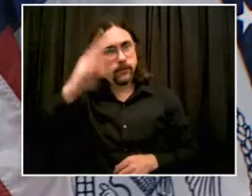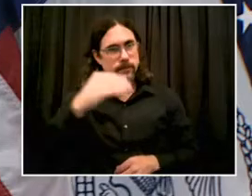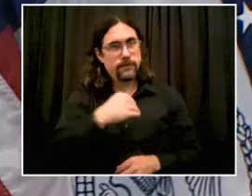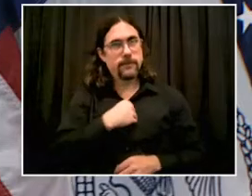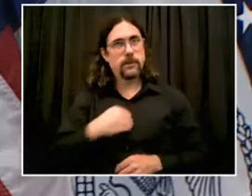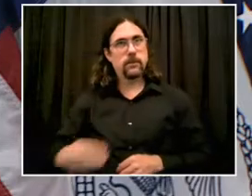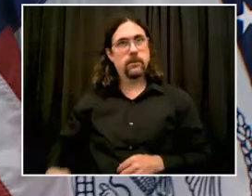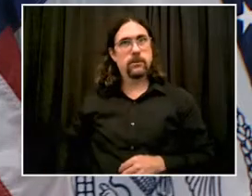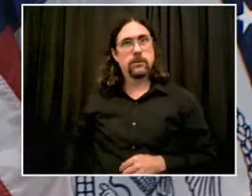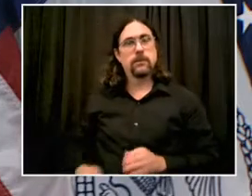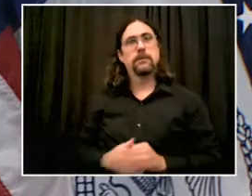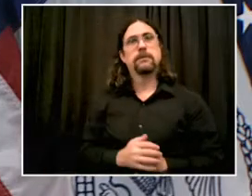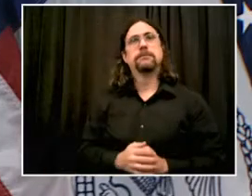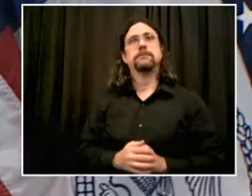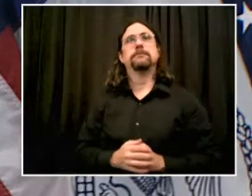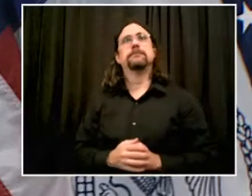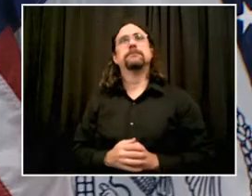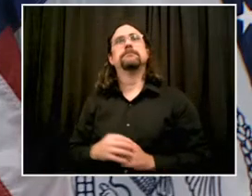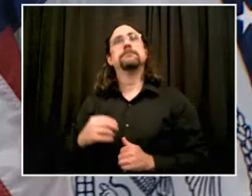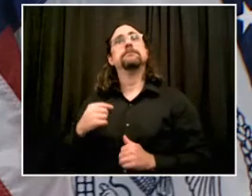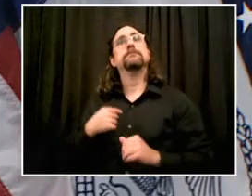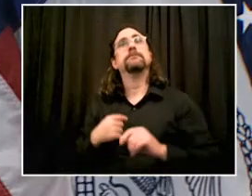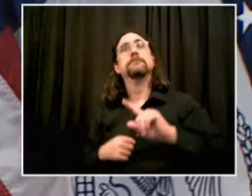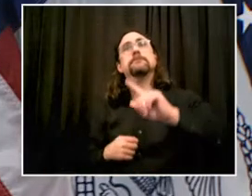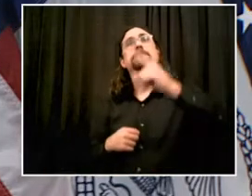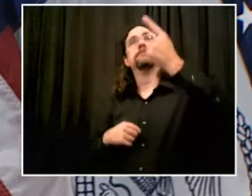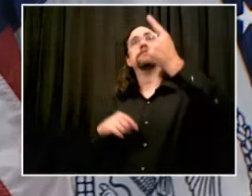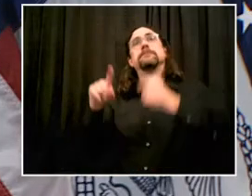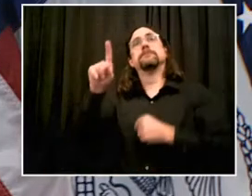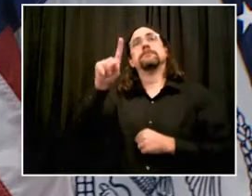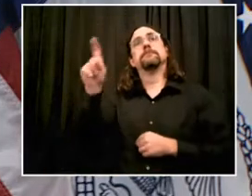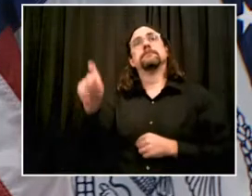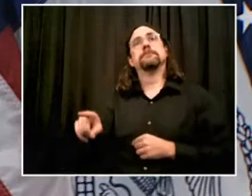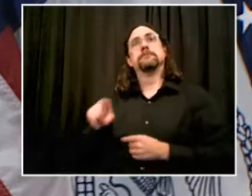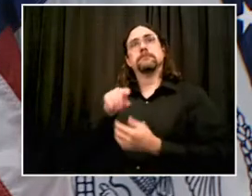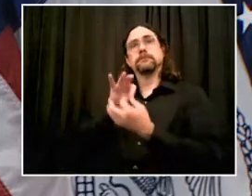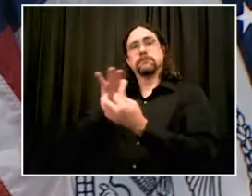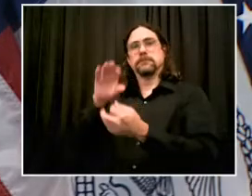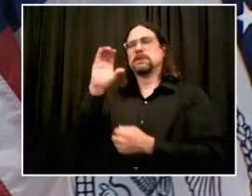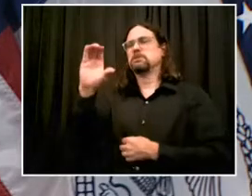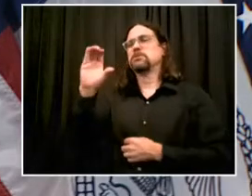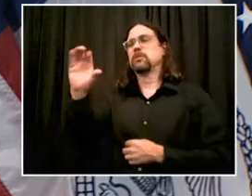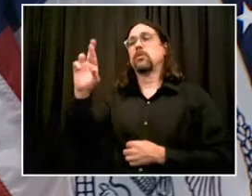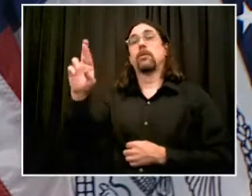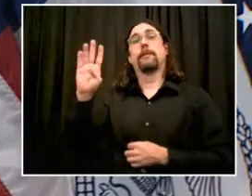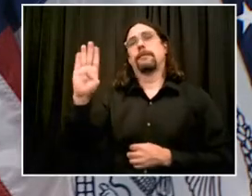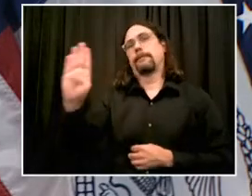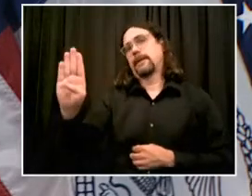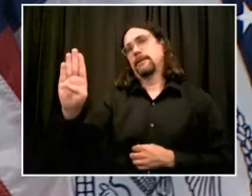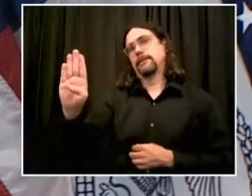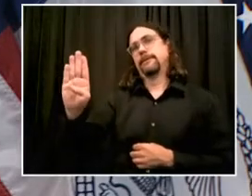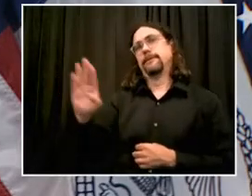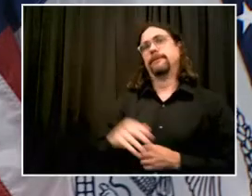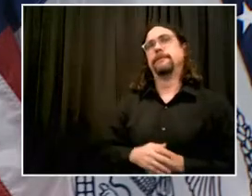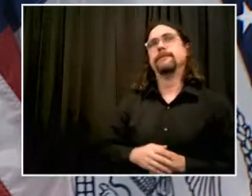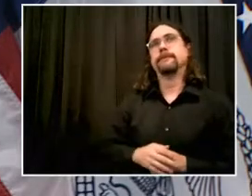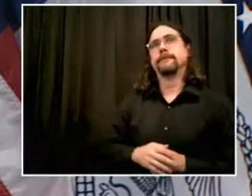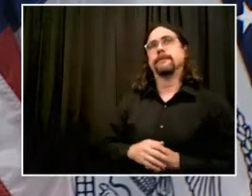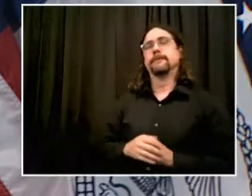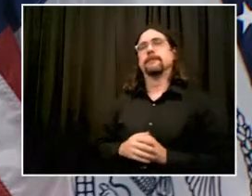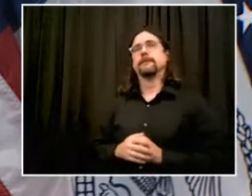CCRB. They say there are more than 500 investigations on hold because officers won't submit to remote